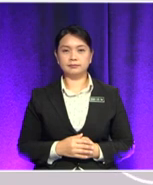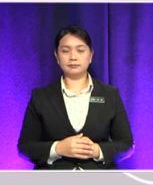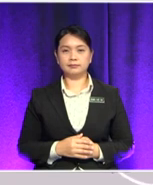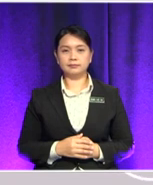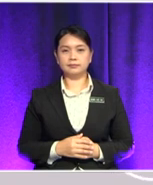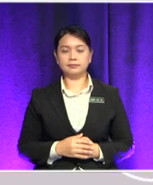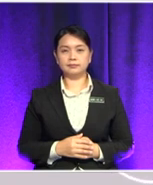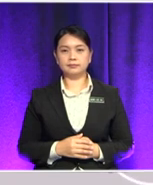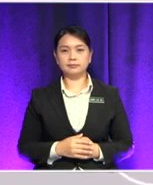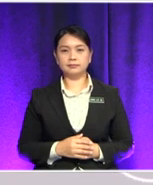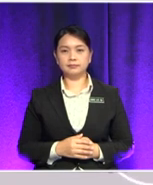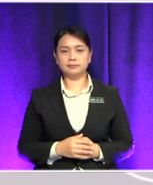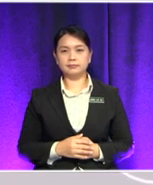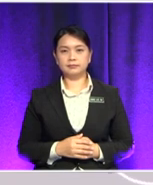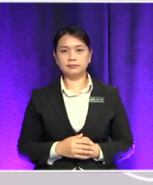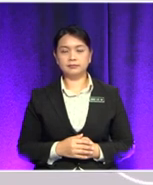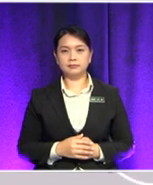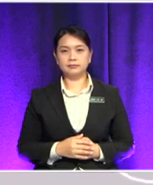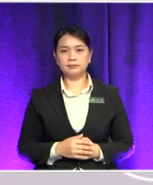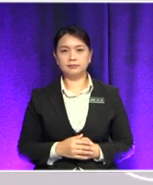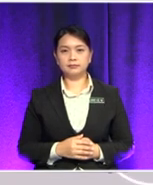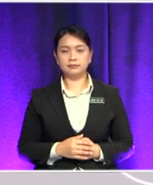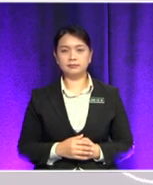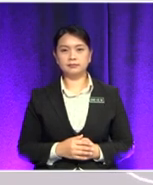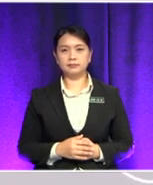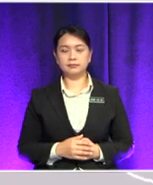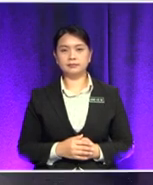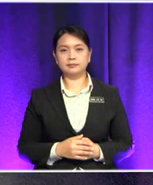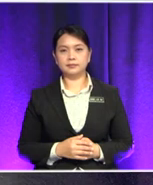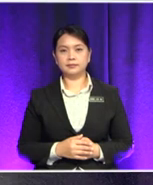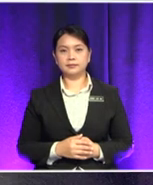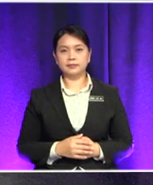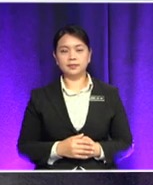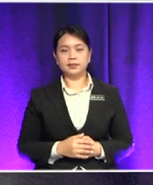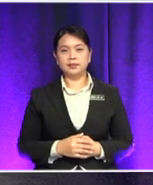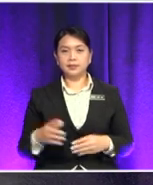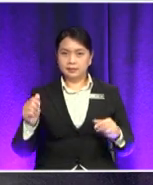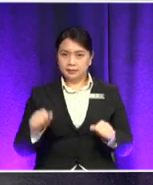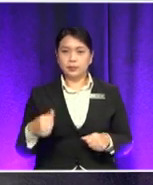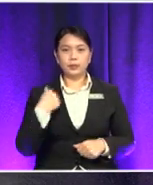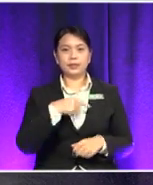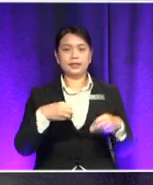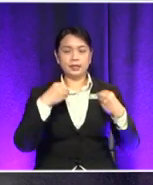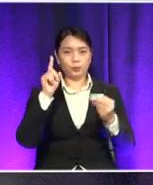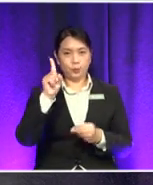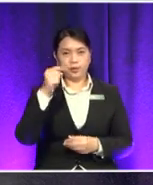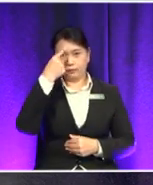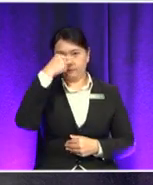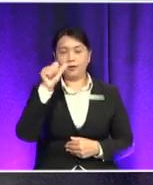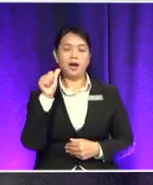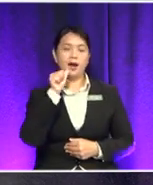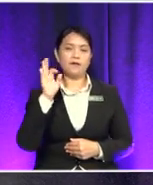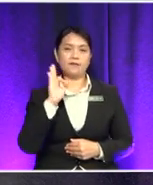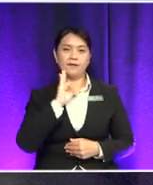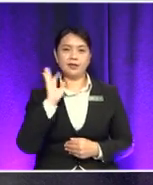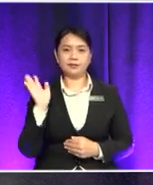Quite detailed, which is very good. Can we give one for Alpha's effort? One for Alpha's effort. Yes. And there you